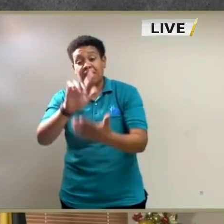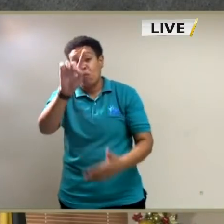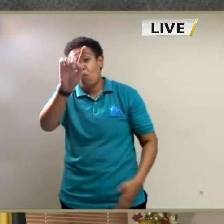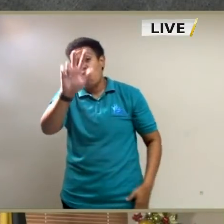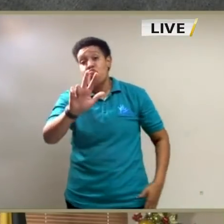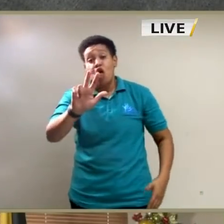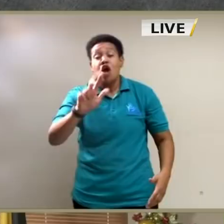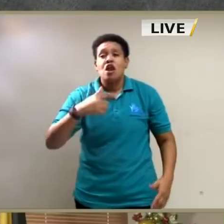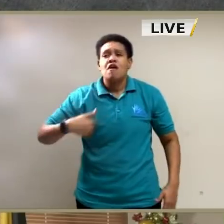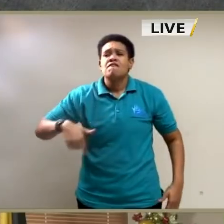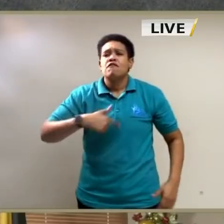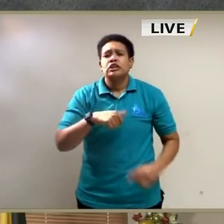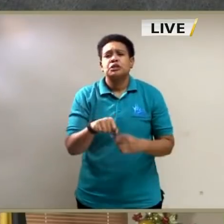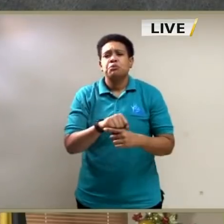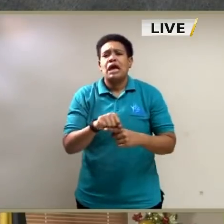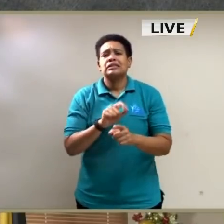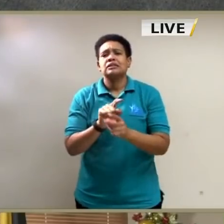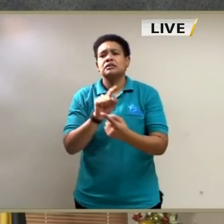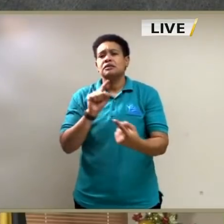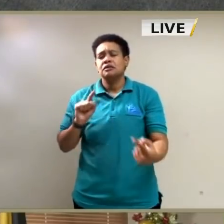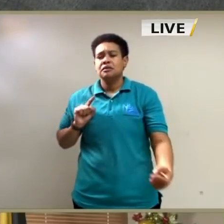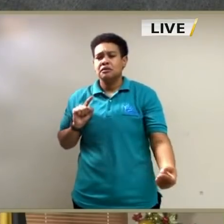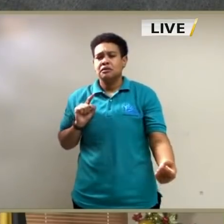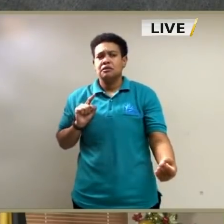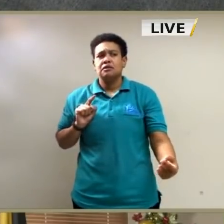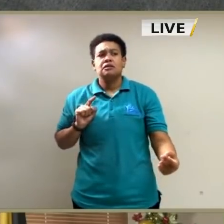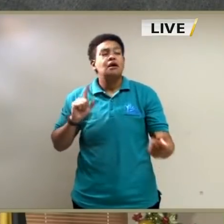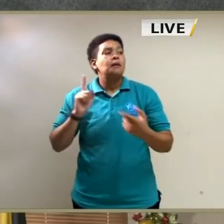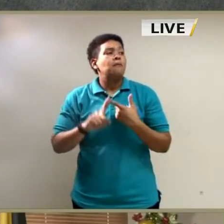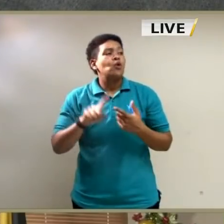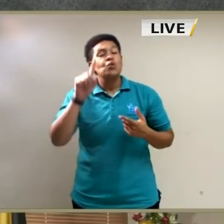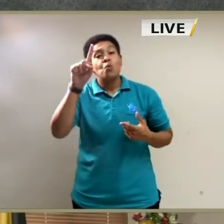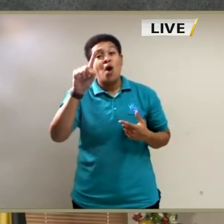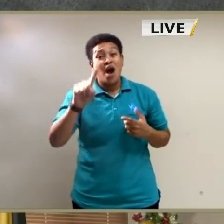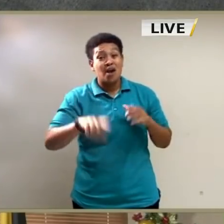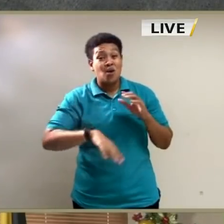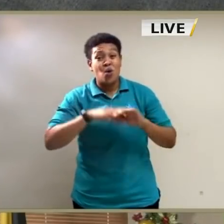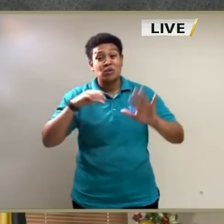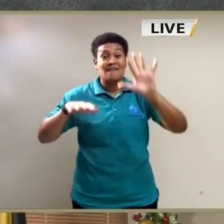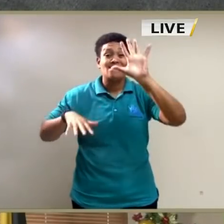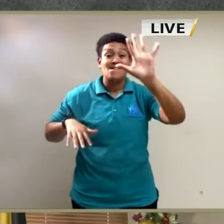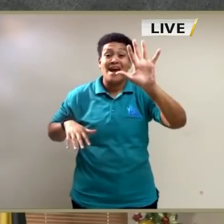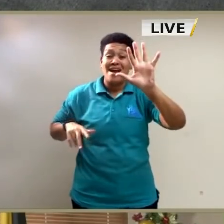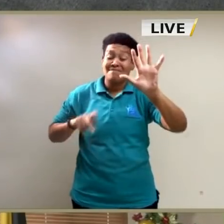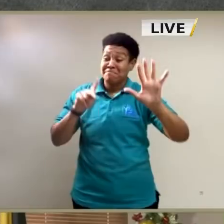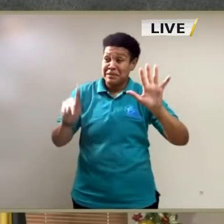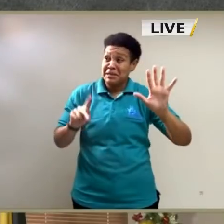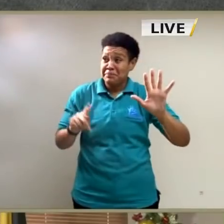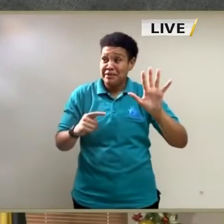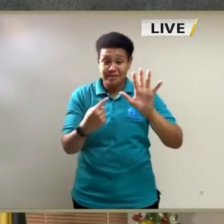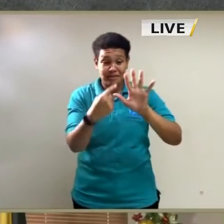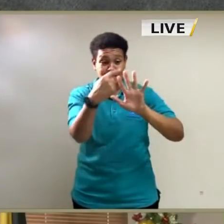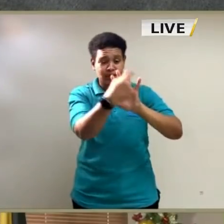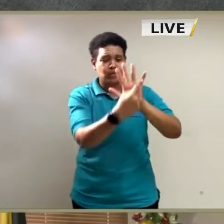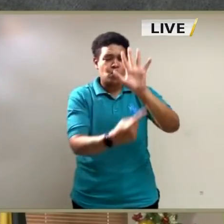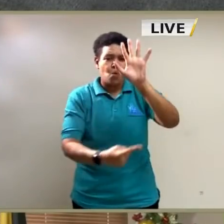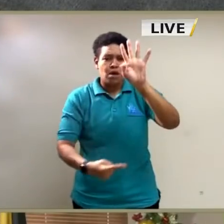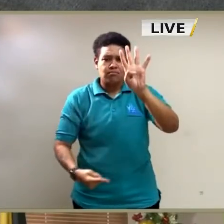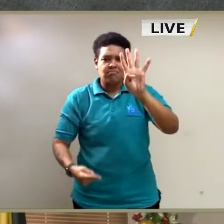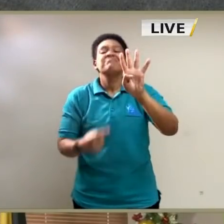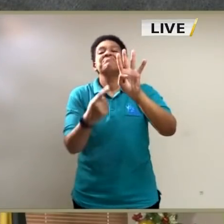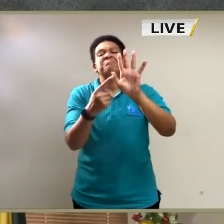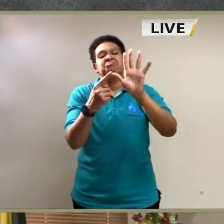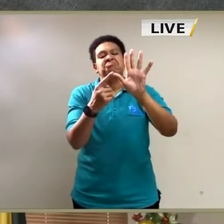practice physical distancing, and 1 in 5 of us comply